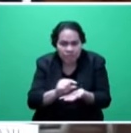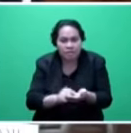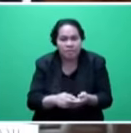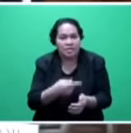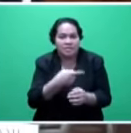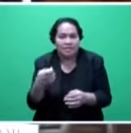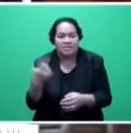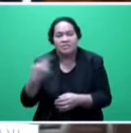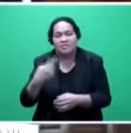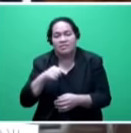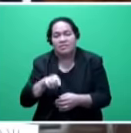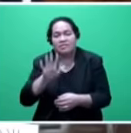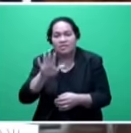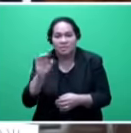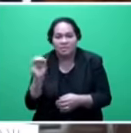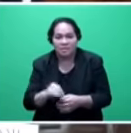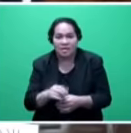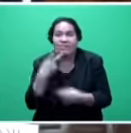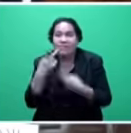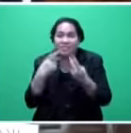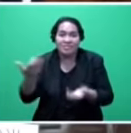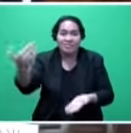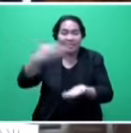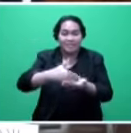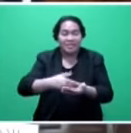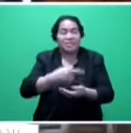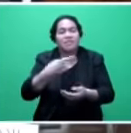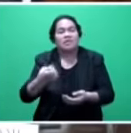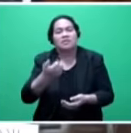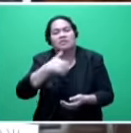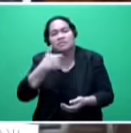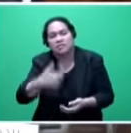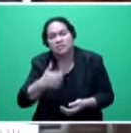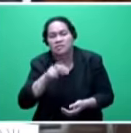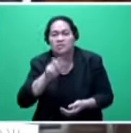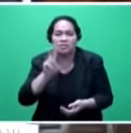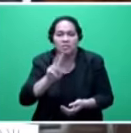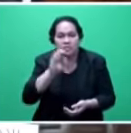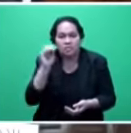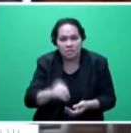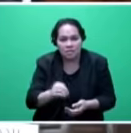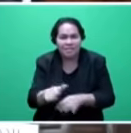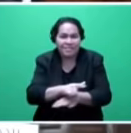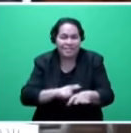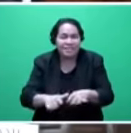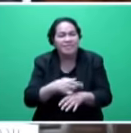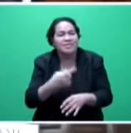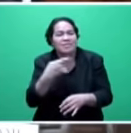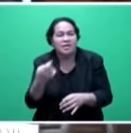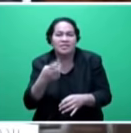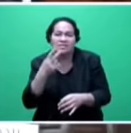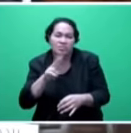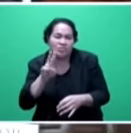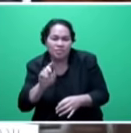minus 11.5%. Visitors arrival, minus 56.2%. Lending for consumption, minus 20.2%. Net